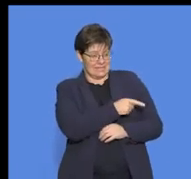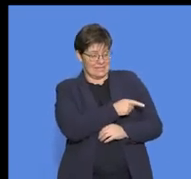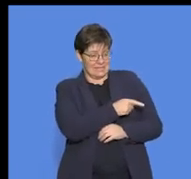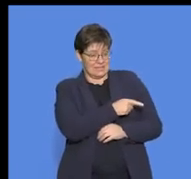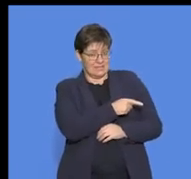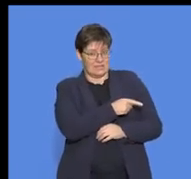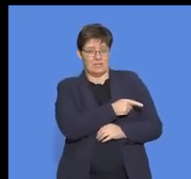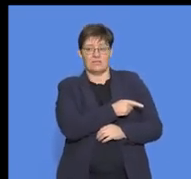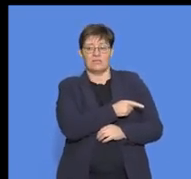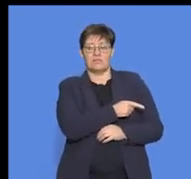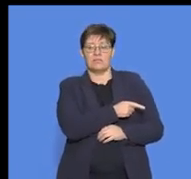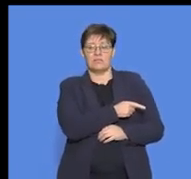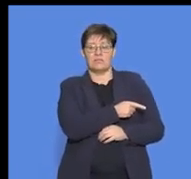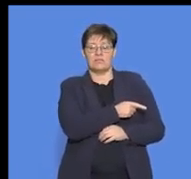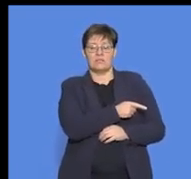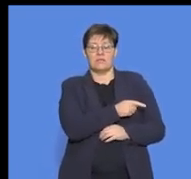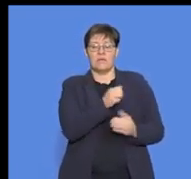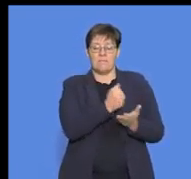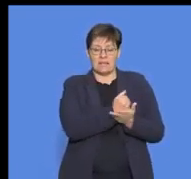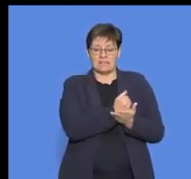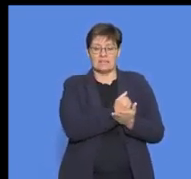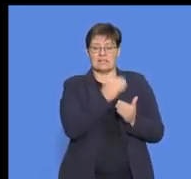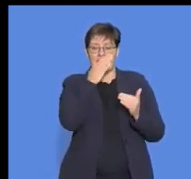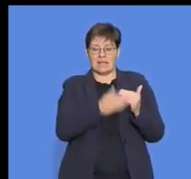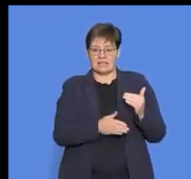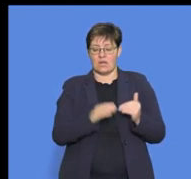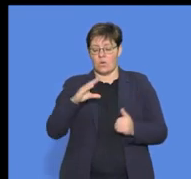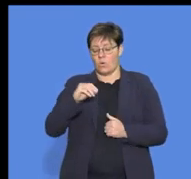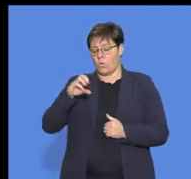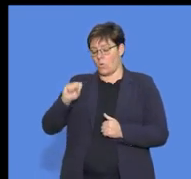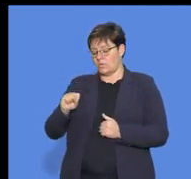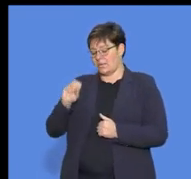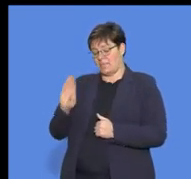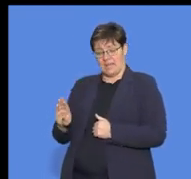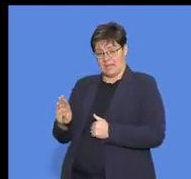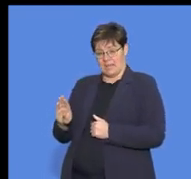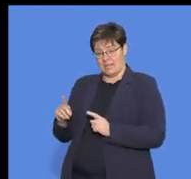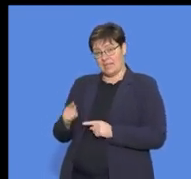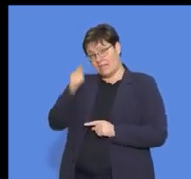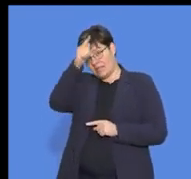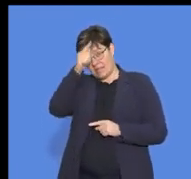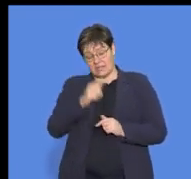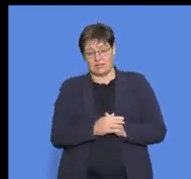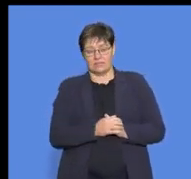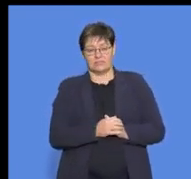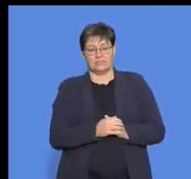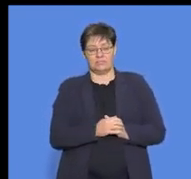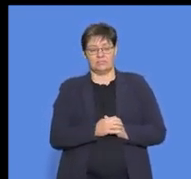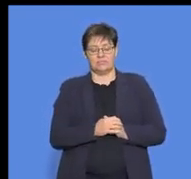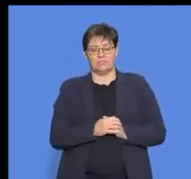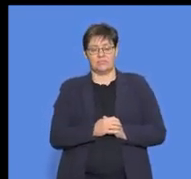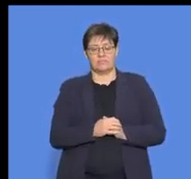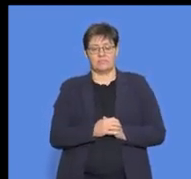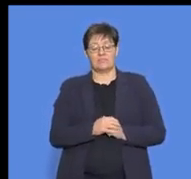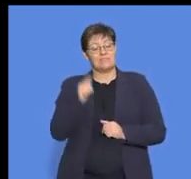AC, we have to end off with the cos of the angle across it, and the angle across